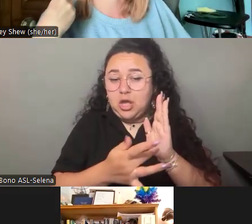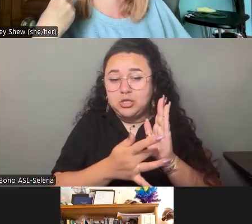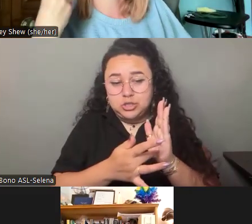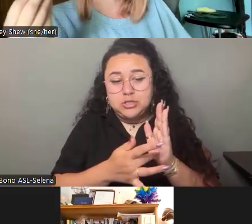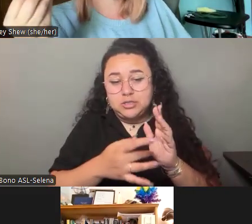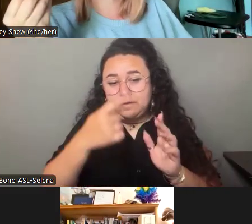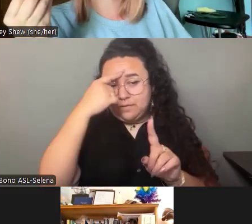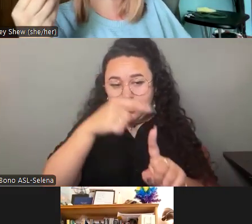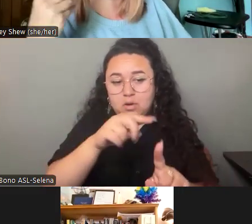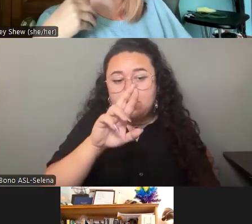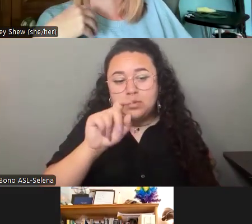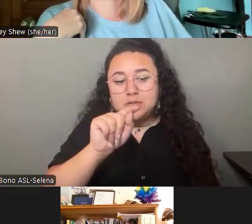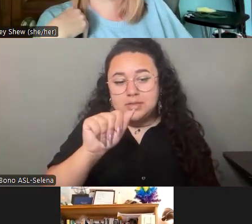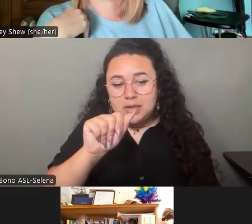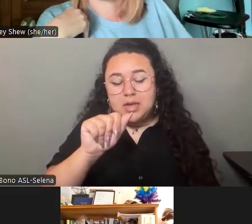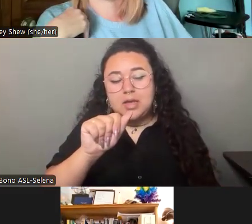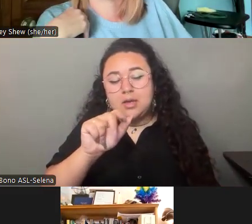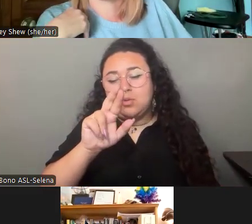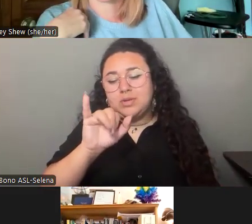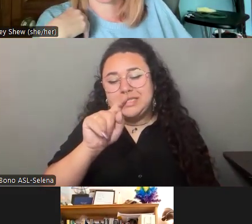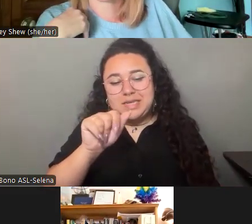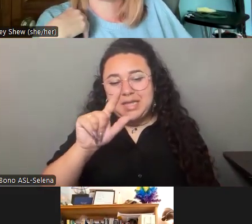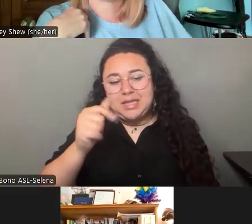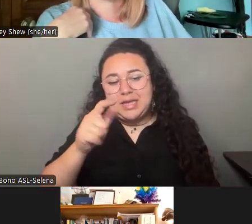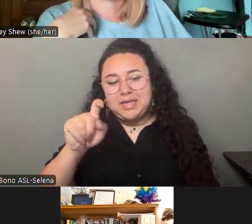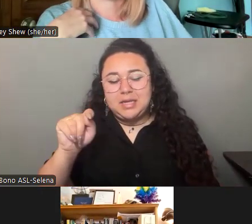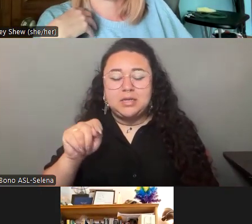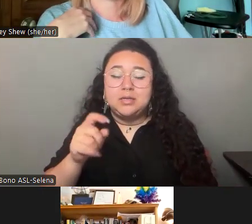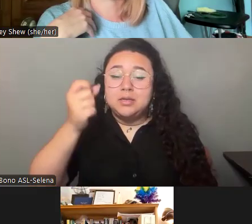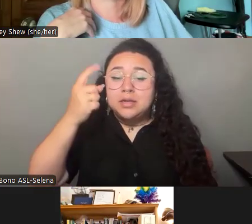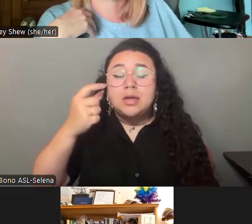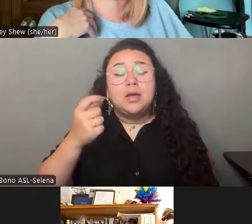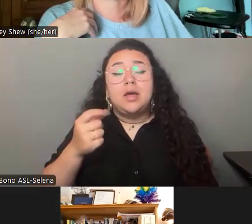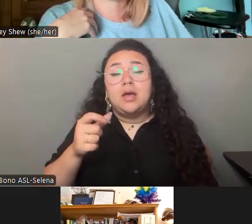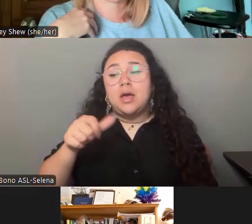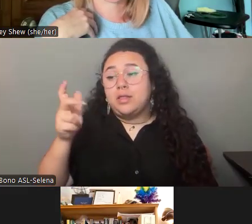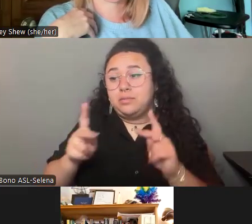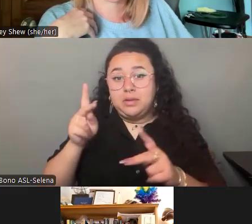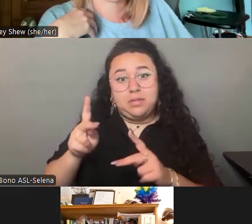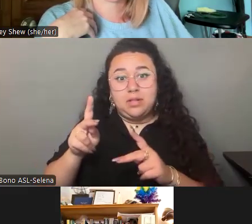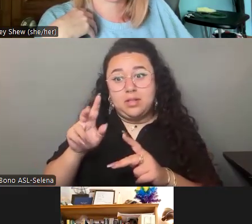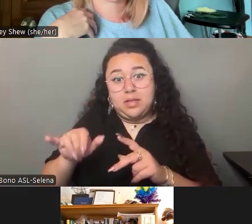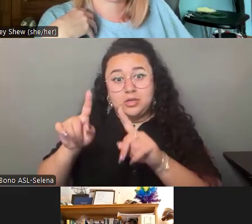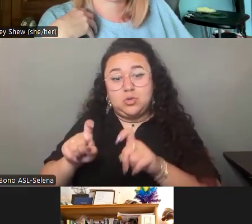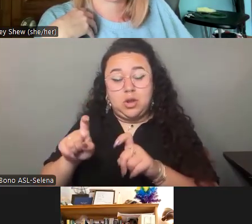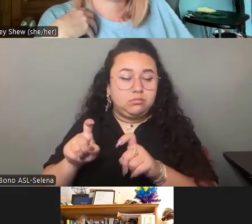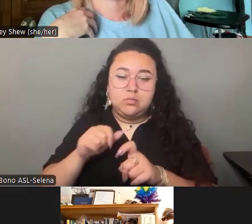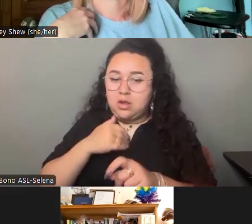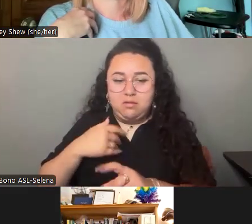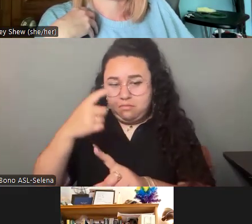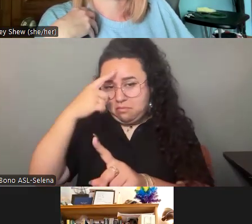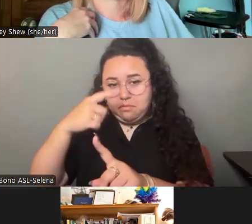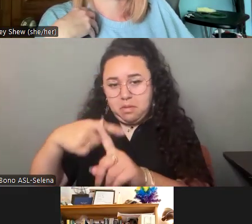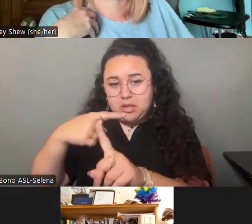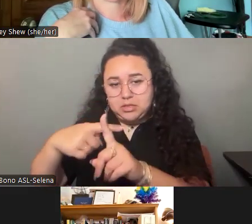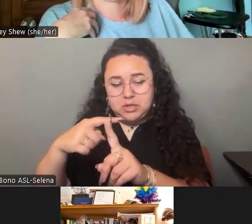Um, However, other people in this trial did not have the positive results that she did. And